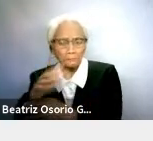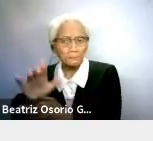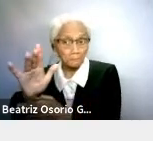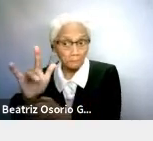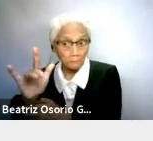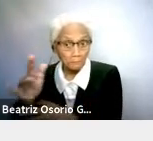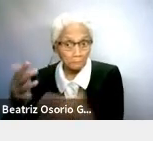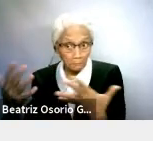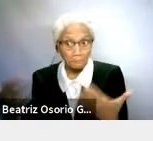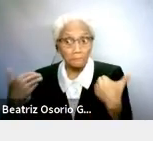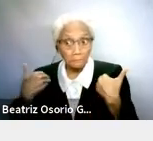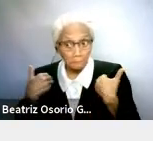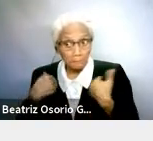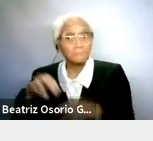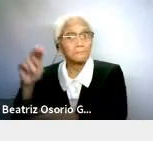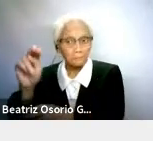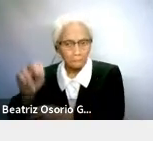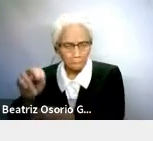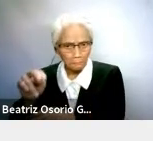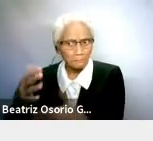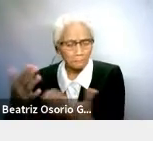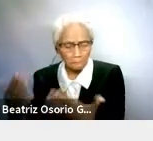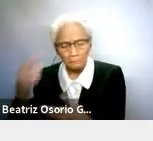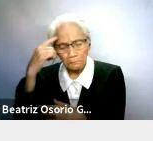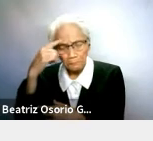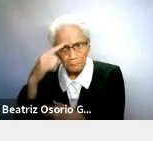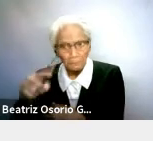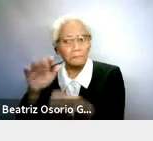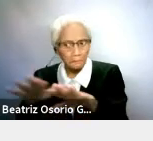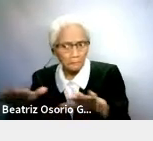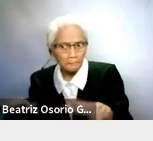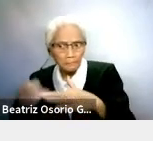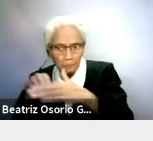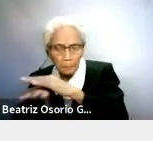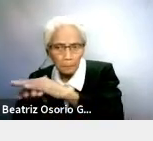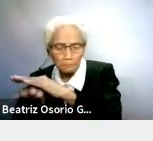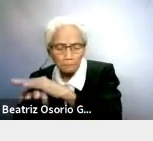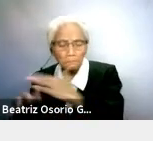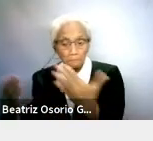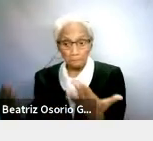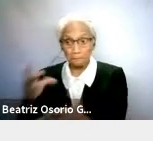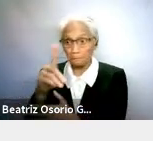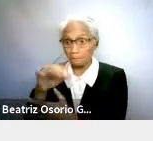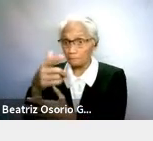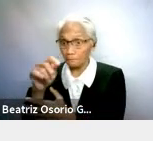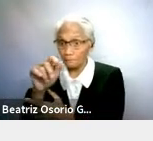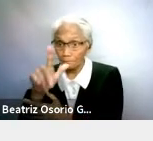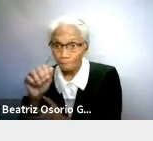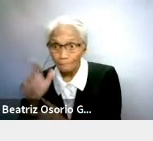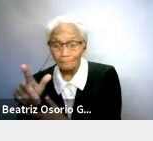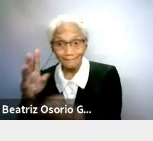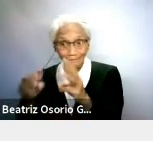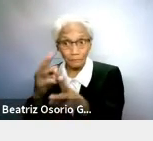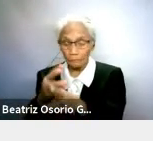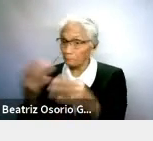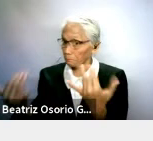on taking the necessary steps for children's access and safe use of this digital world. According to the UN